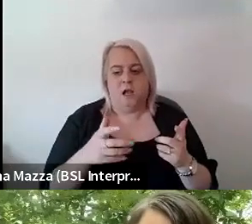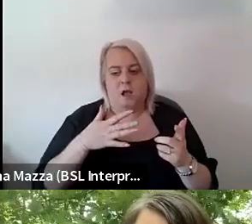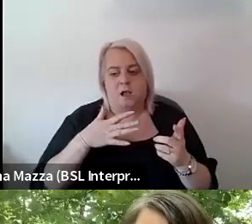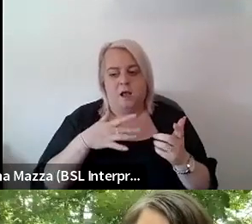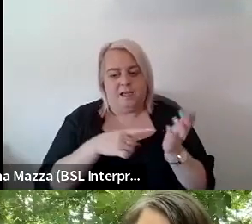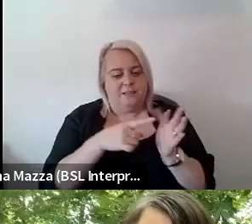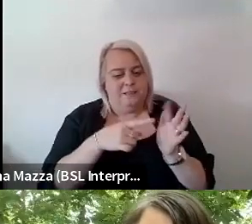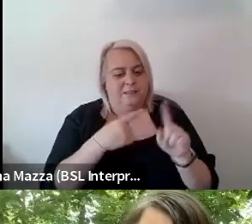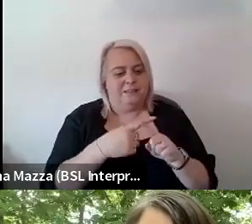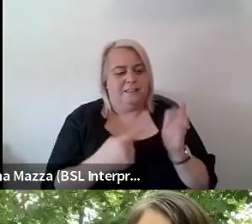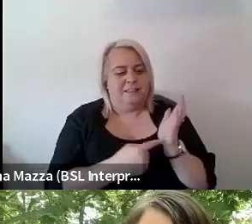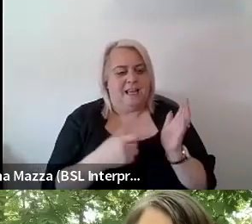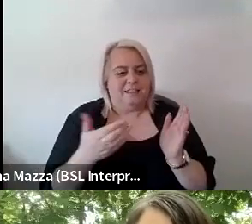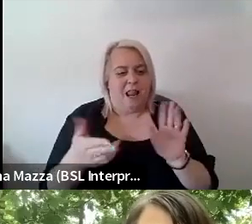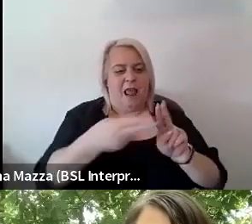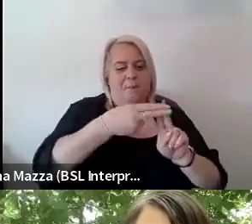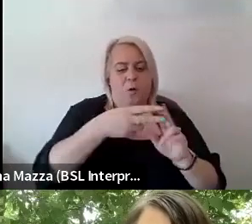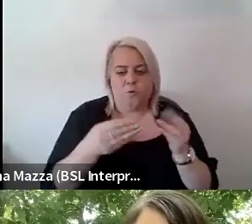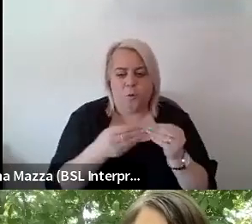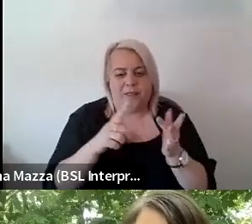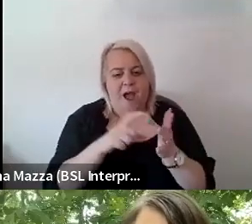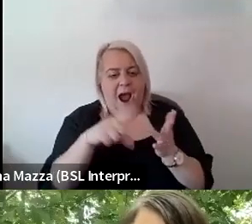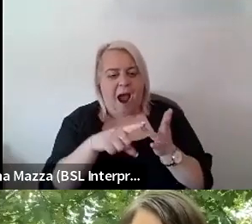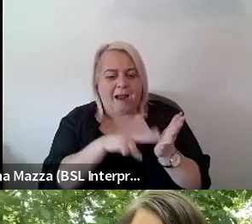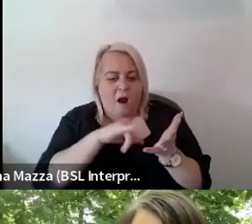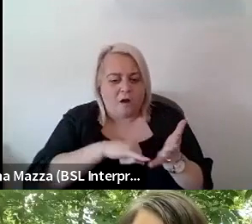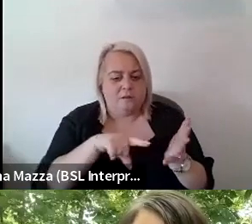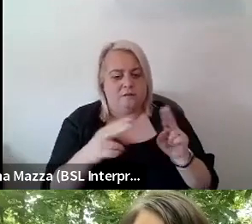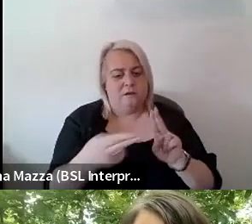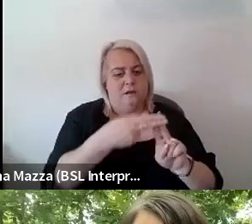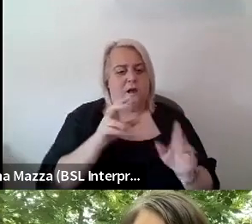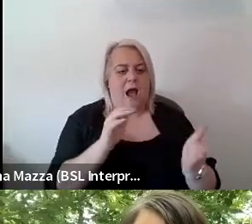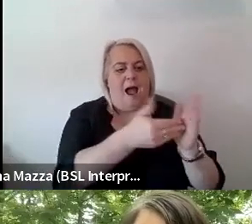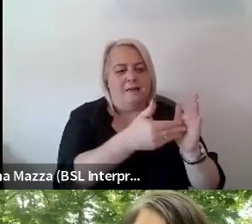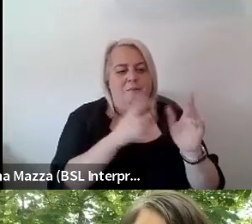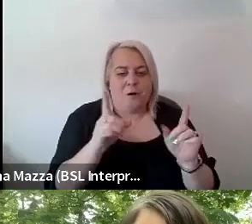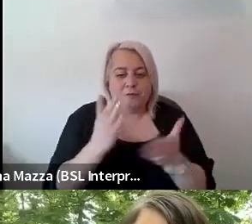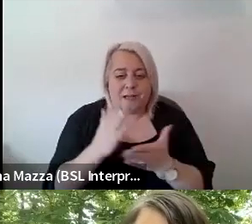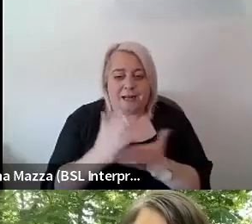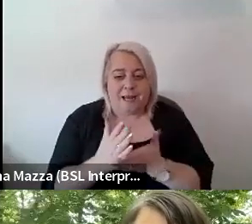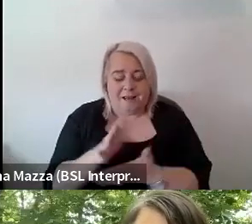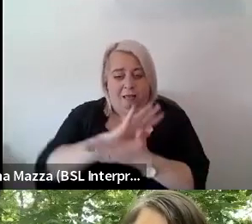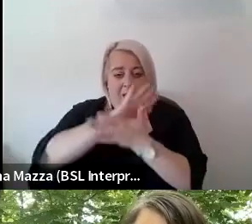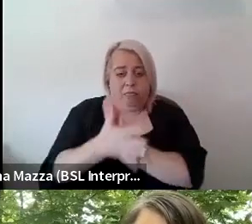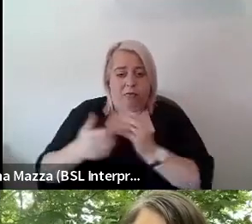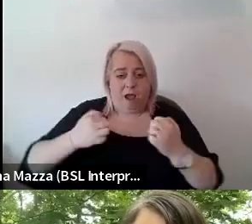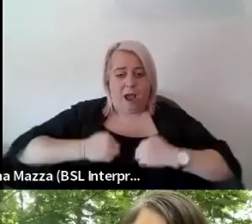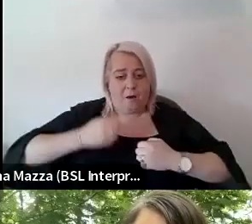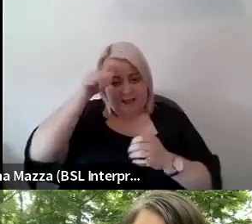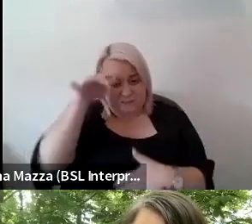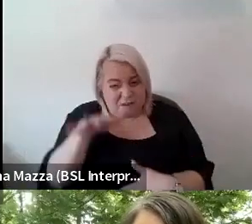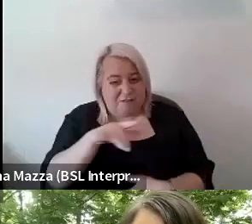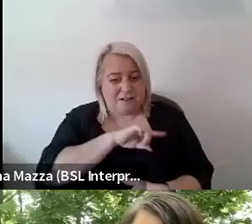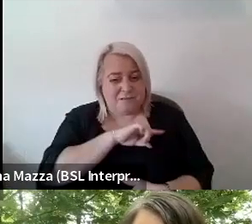know, you start doing those things and it really monkeys with people's experience. And it can make